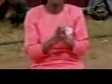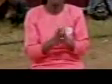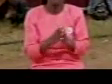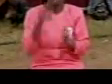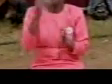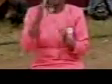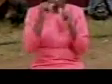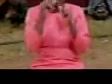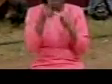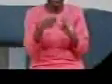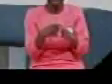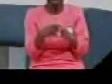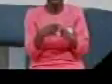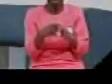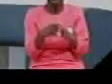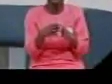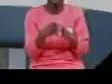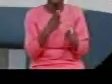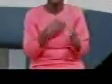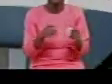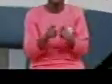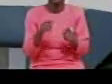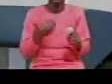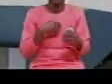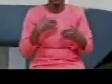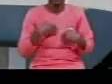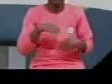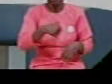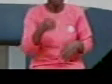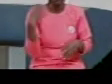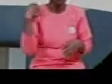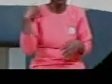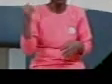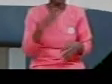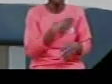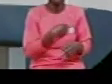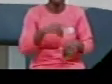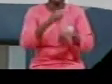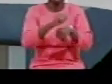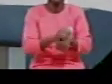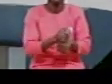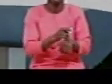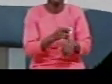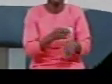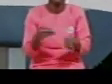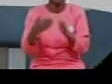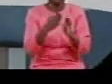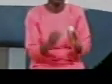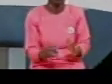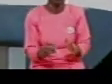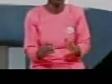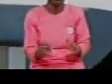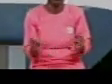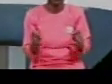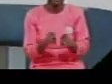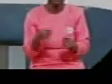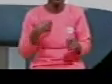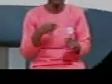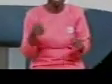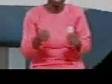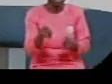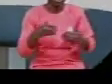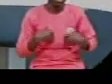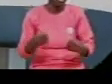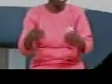you. And also, we have other chief and traditional rulers. As you have graced this occasion,